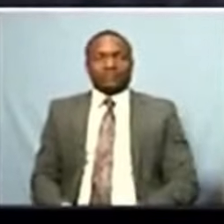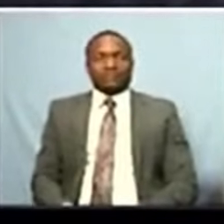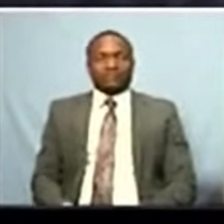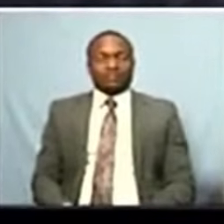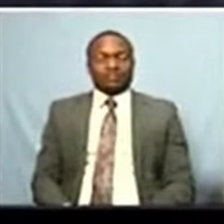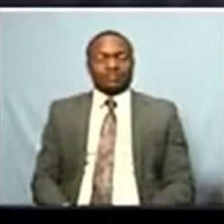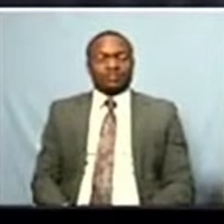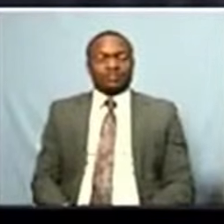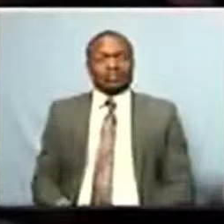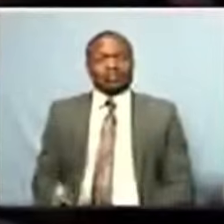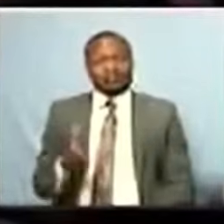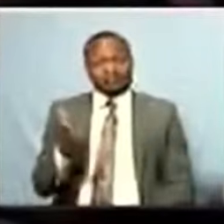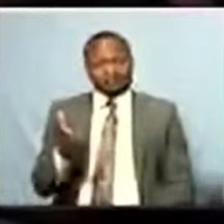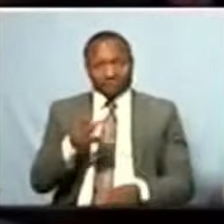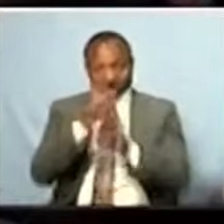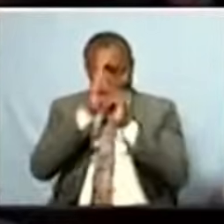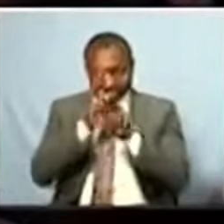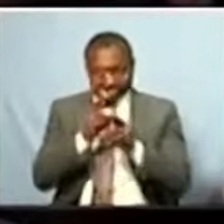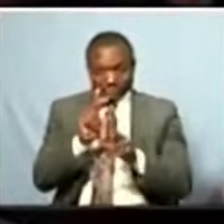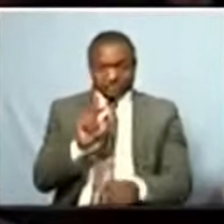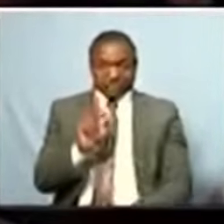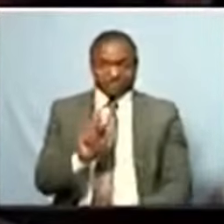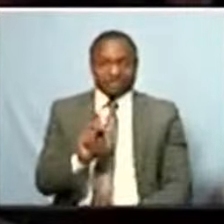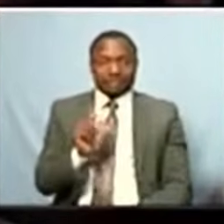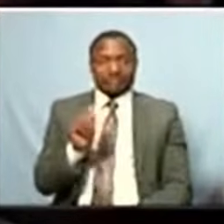Question, Honorable Kambita.